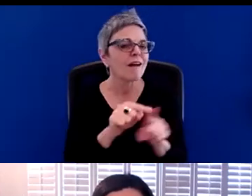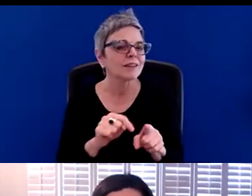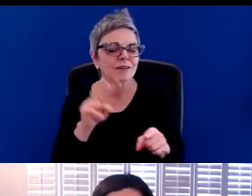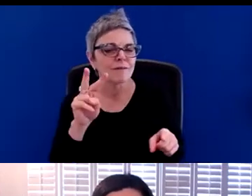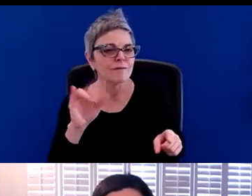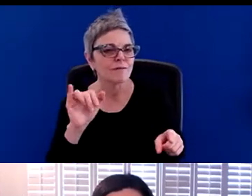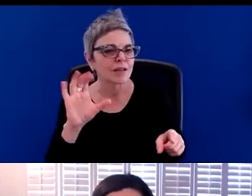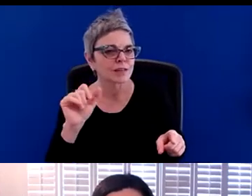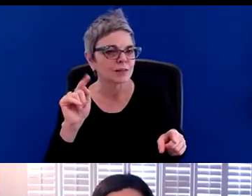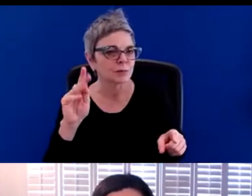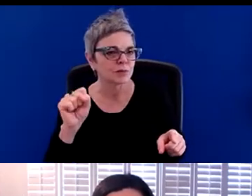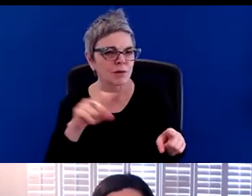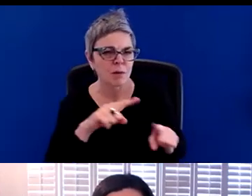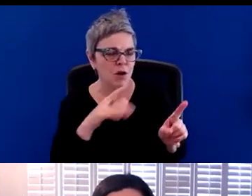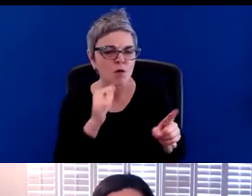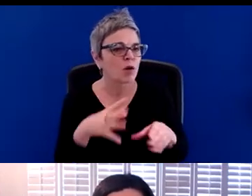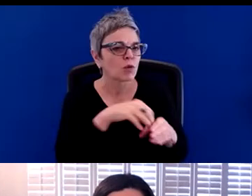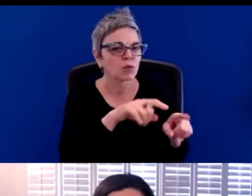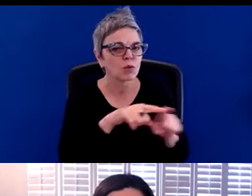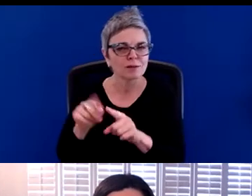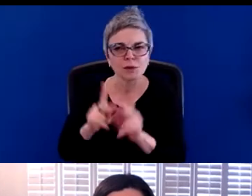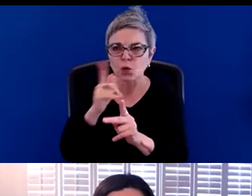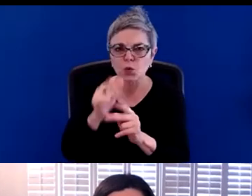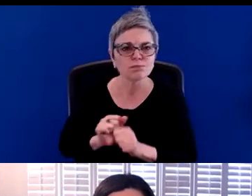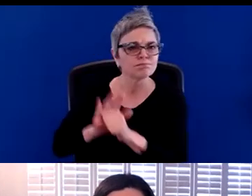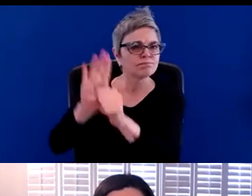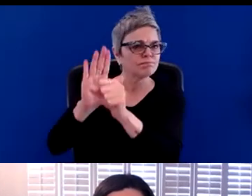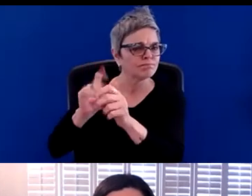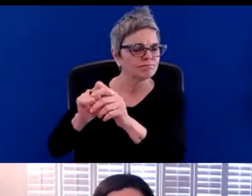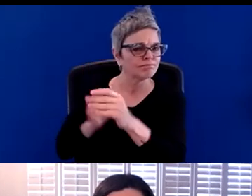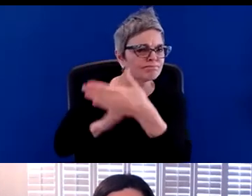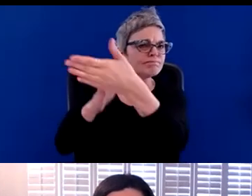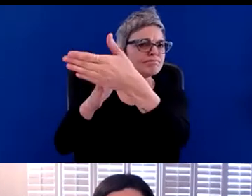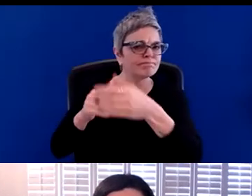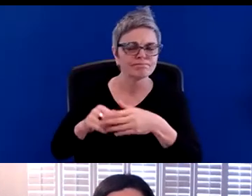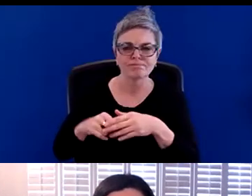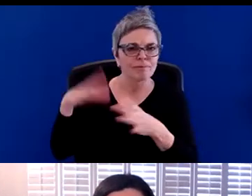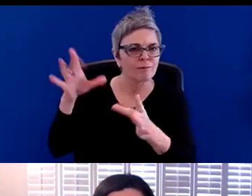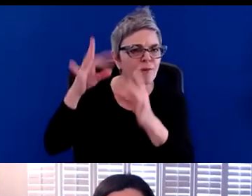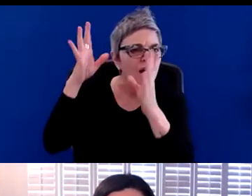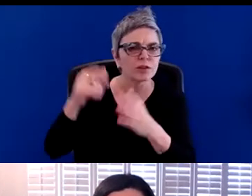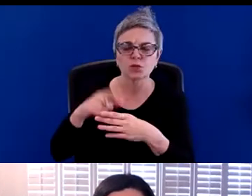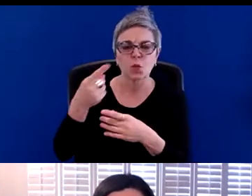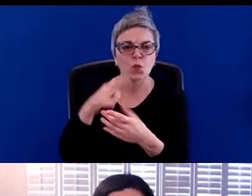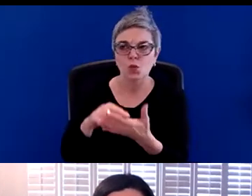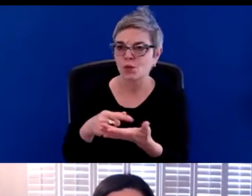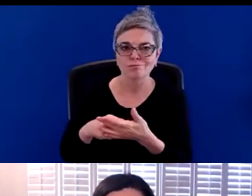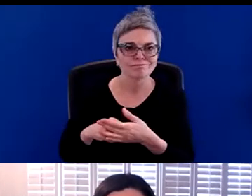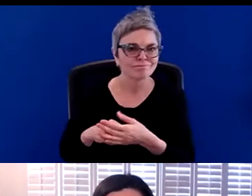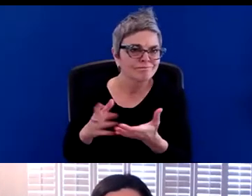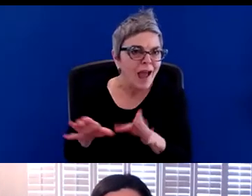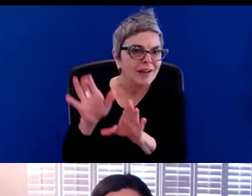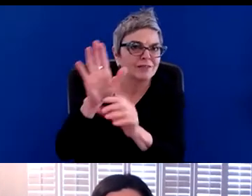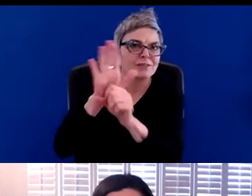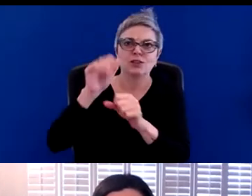their voices against these forms of violence, or as activists, or as experts and scholars. So we kind of wanted